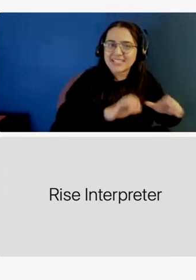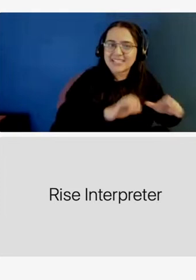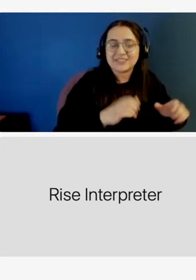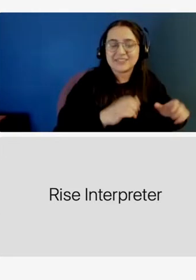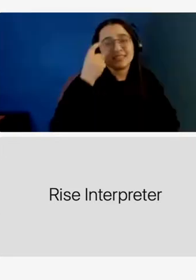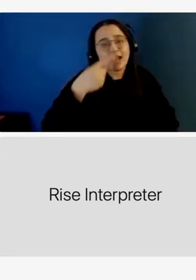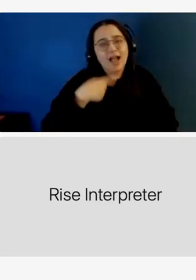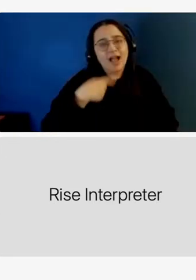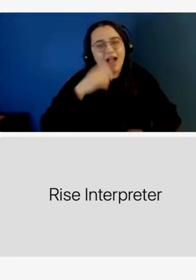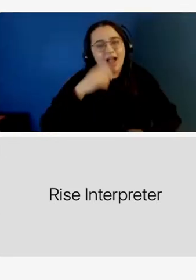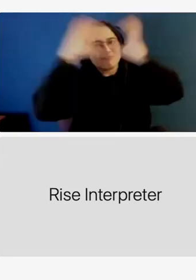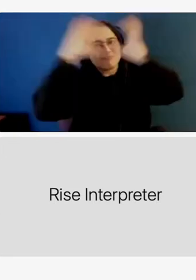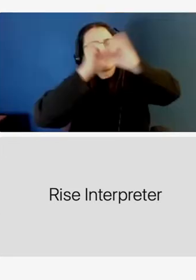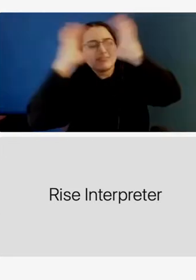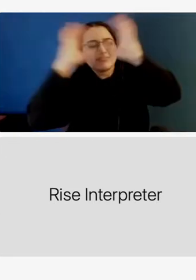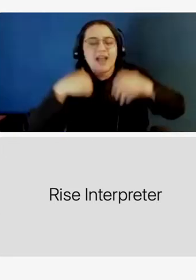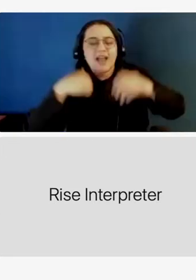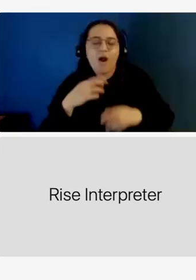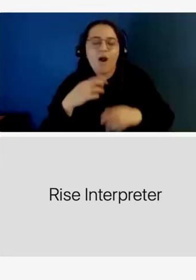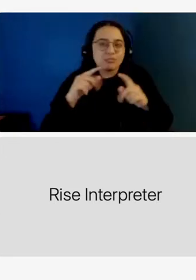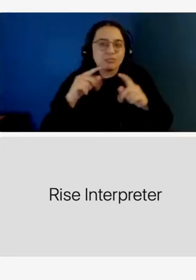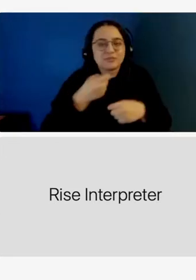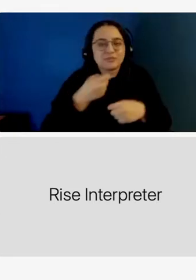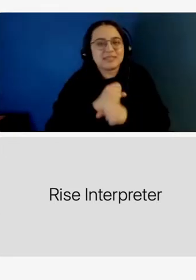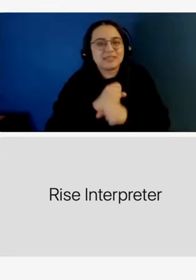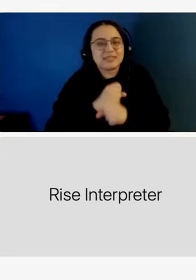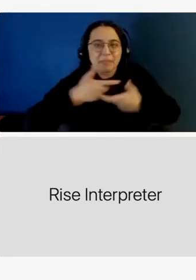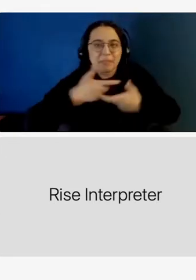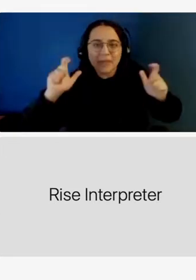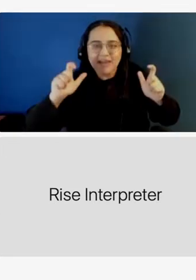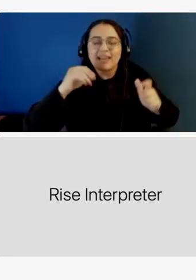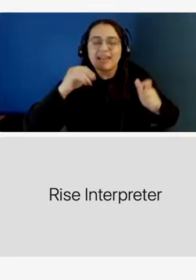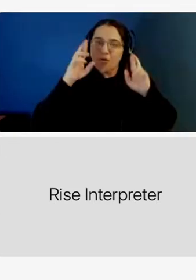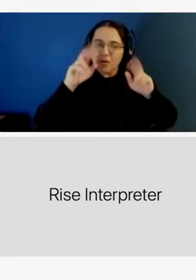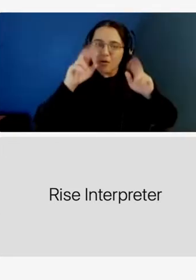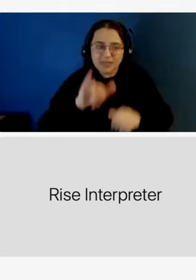lead by example for my students in my program as well.